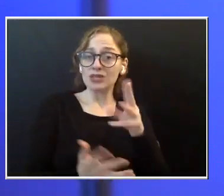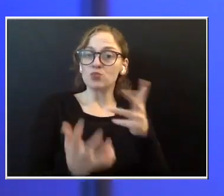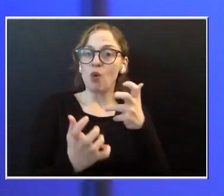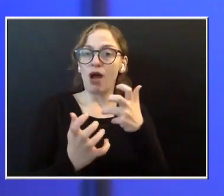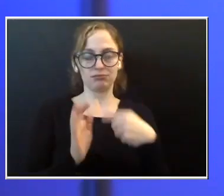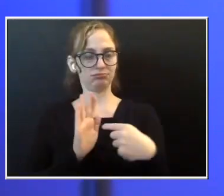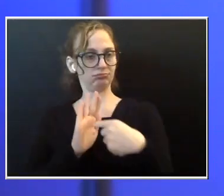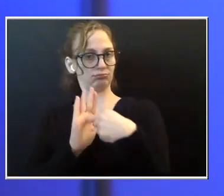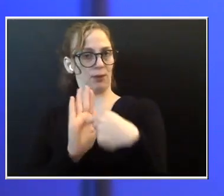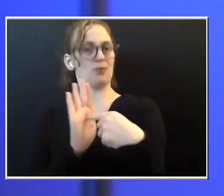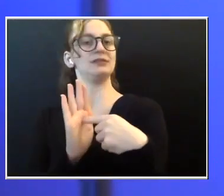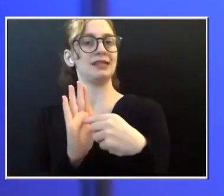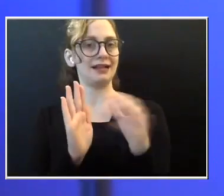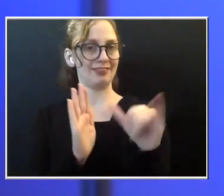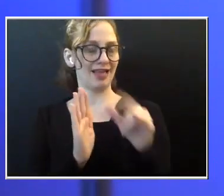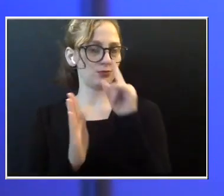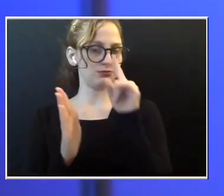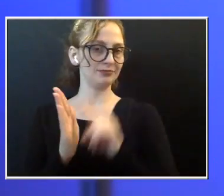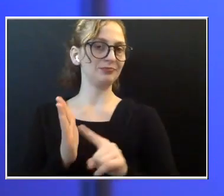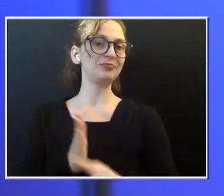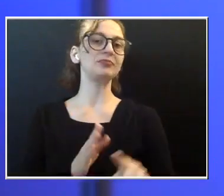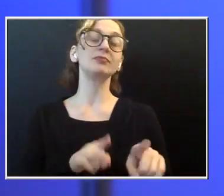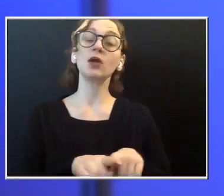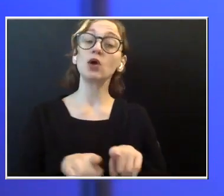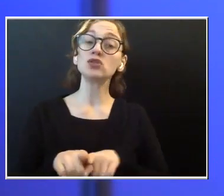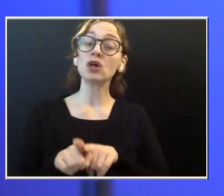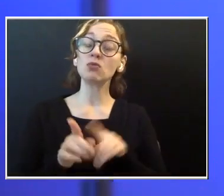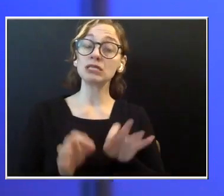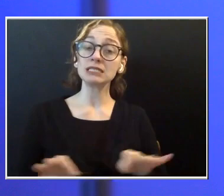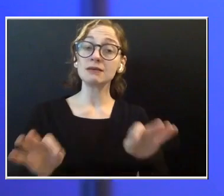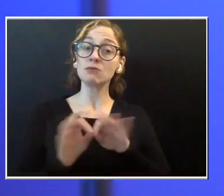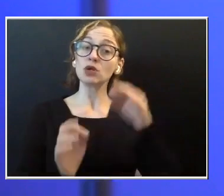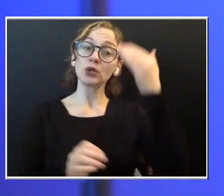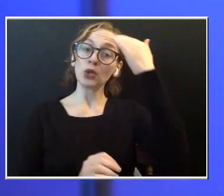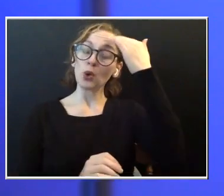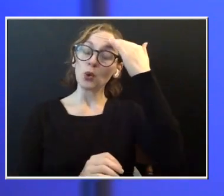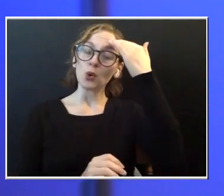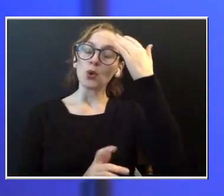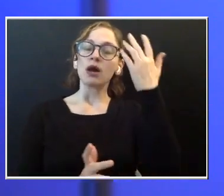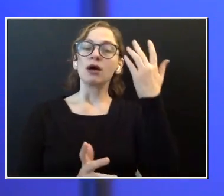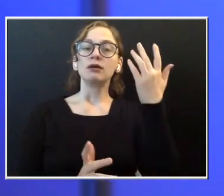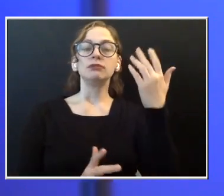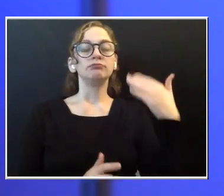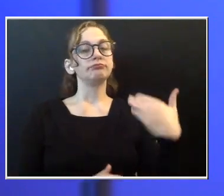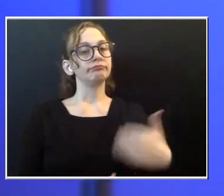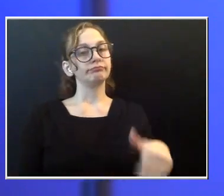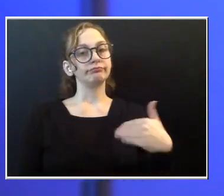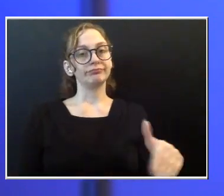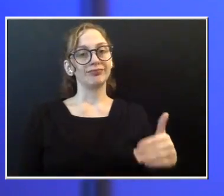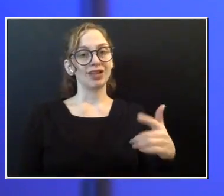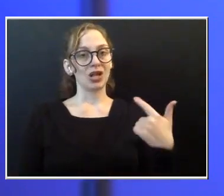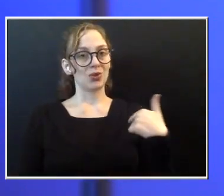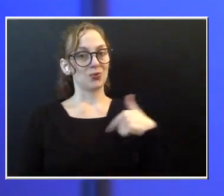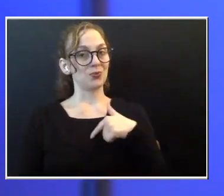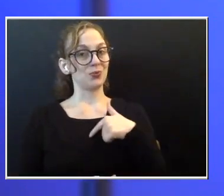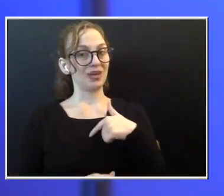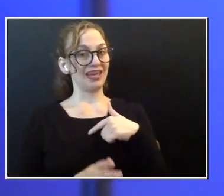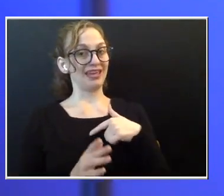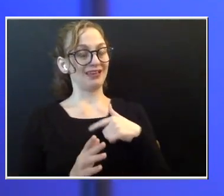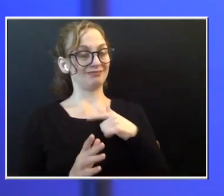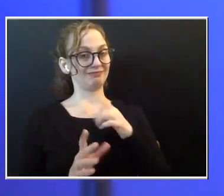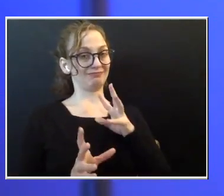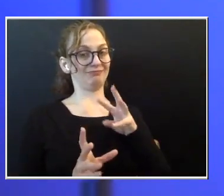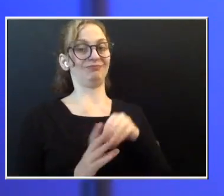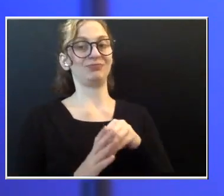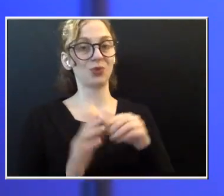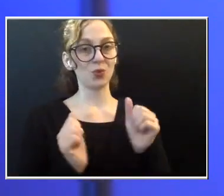also think it's important for them to know how important it is that we were selected for a lot of reasons. I know because of the great work